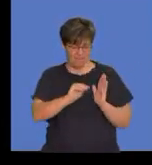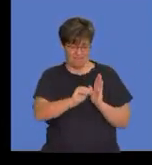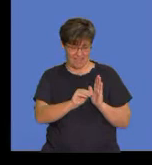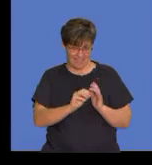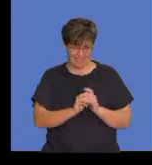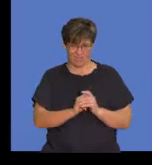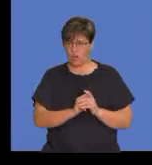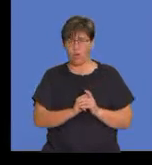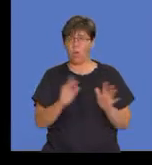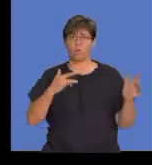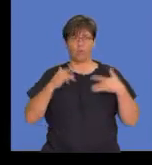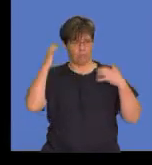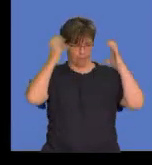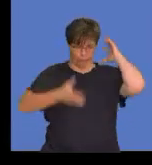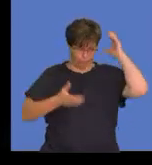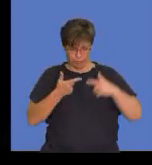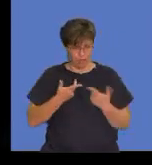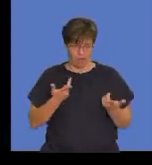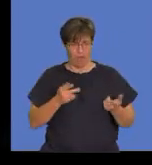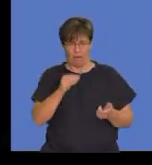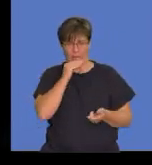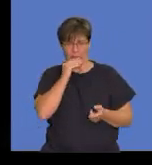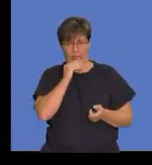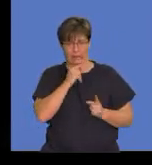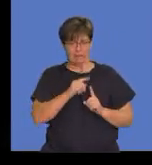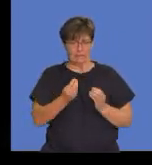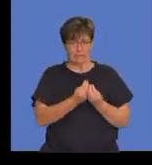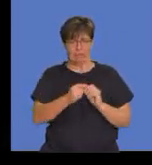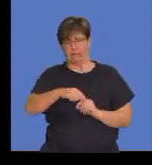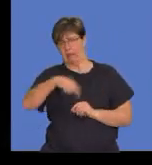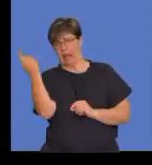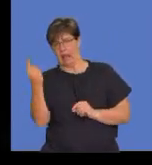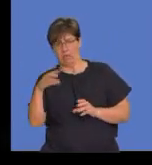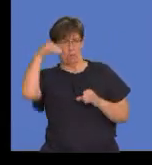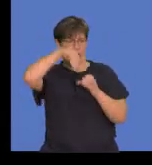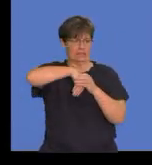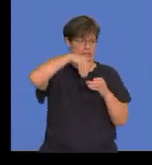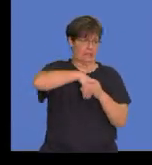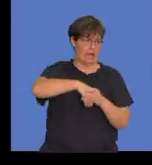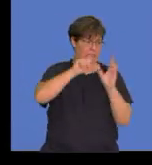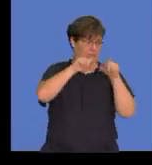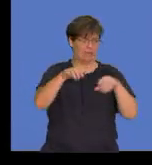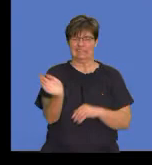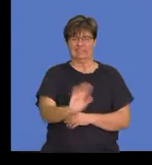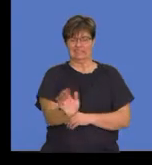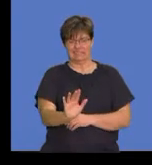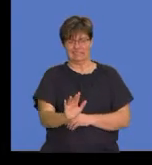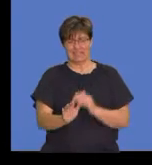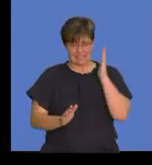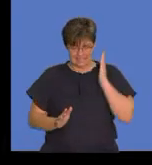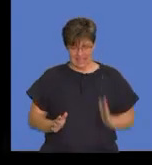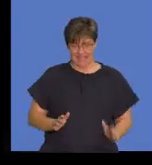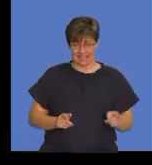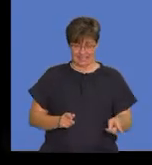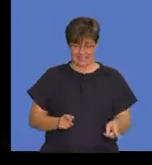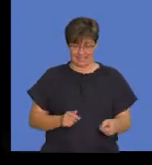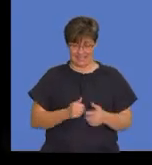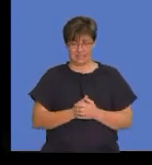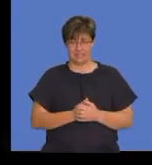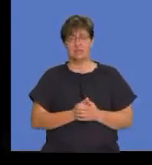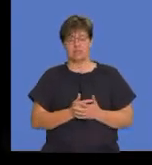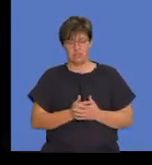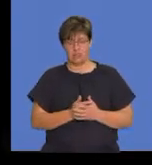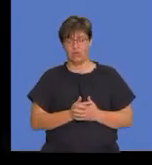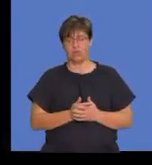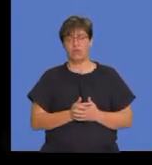it inside there. So please don't be confused and think it has to do with the interior of the triangle. No. Now